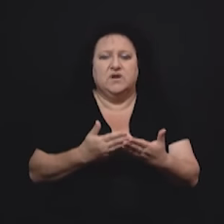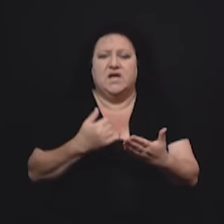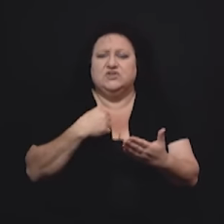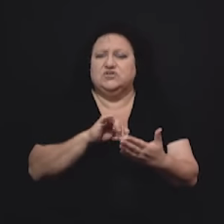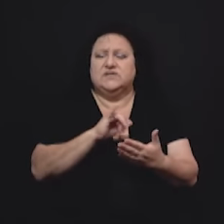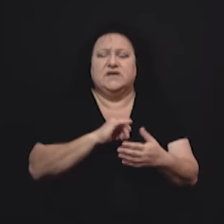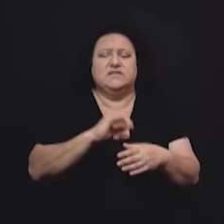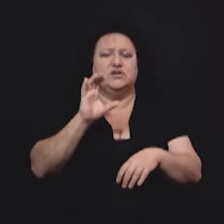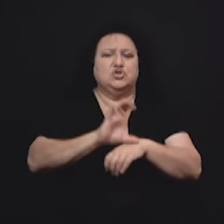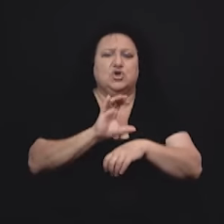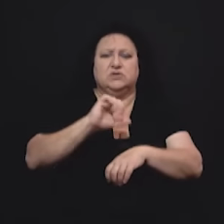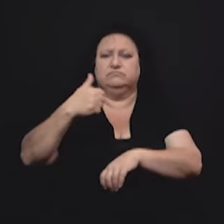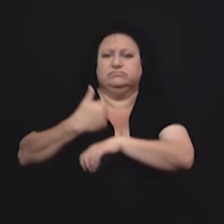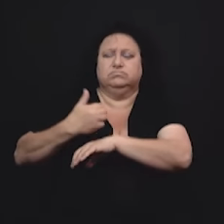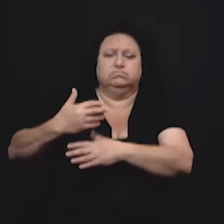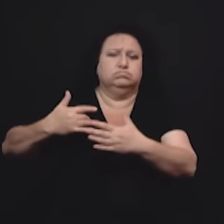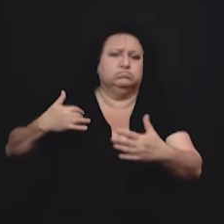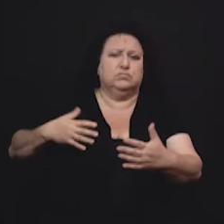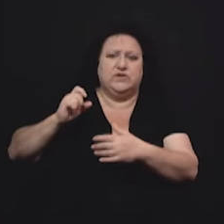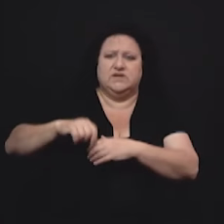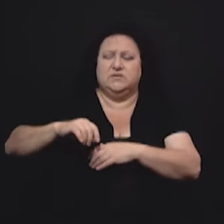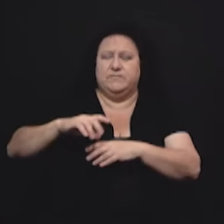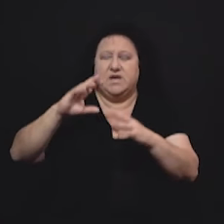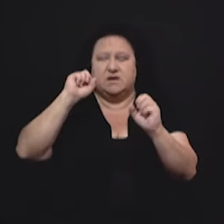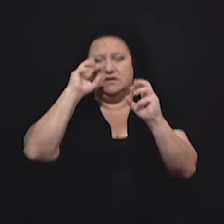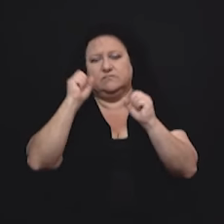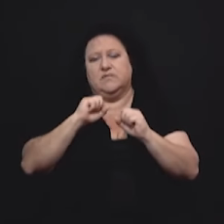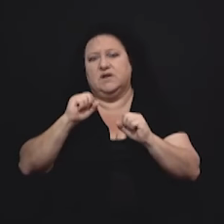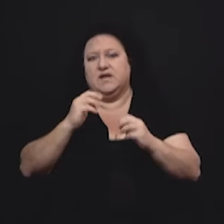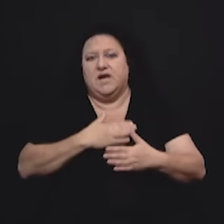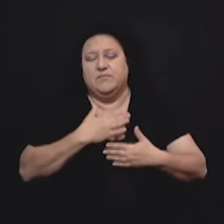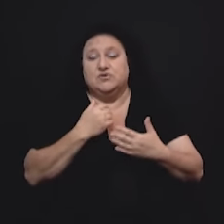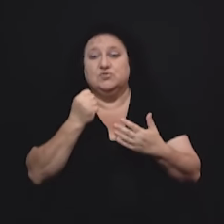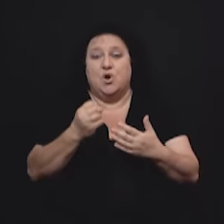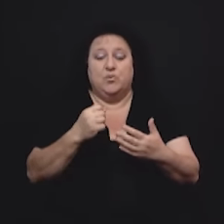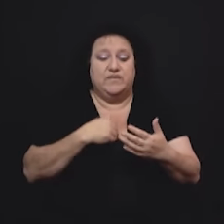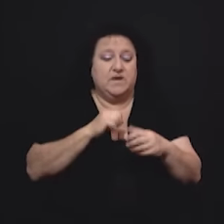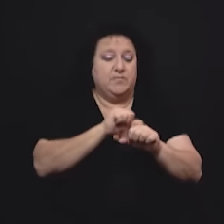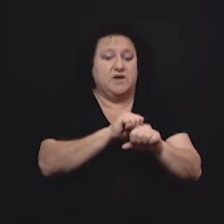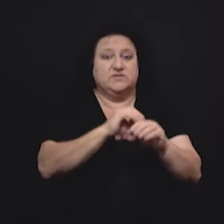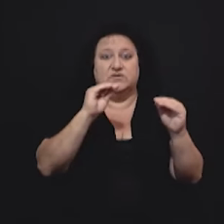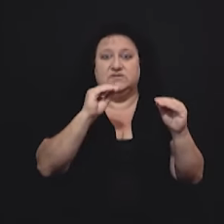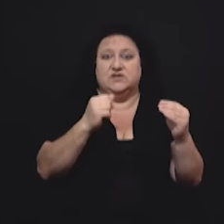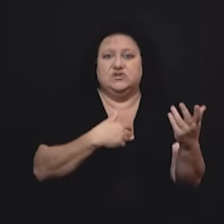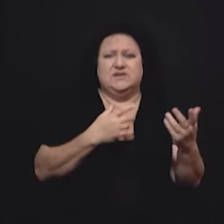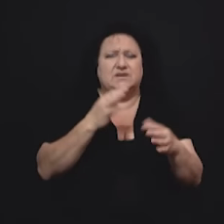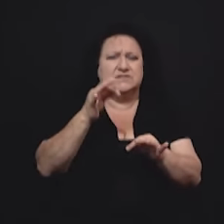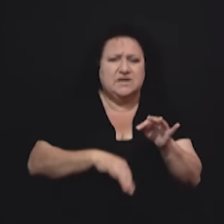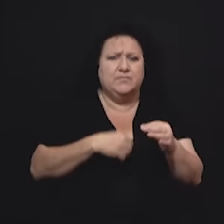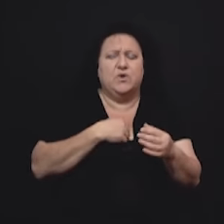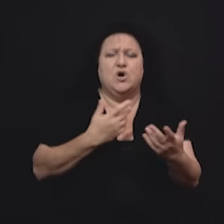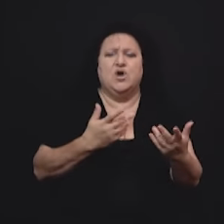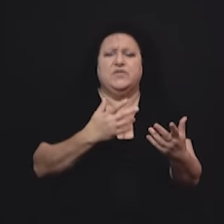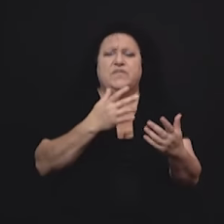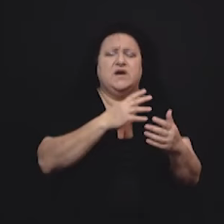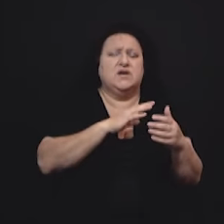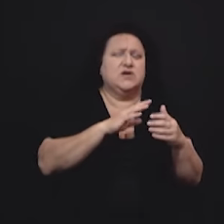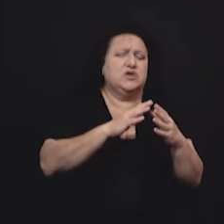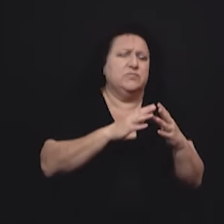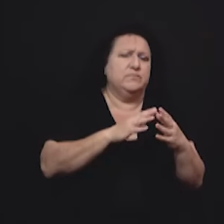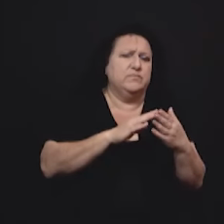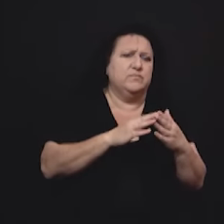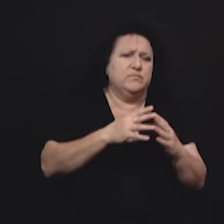things happening. So the four things that they focused on was the apostles' teachings, very simple, community, fellowship, the breaking of bread, sharing a